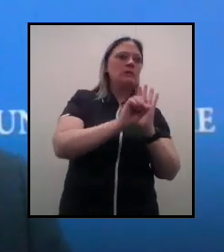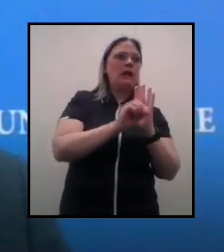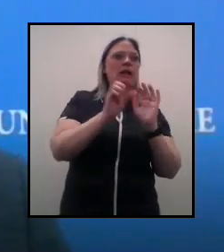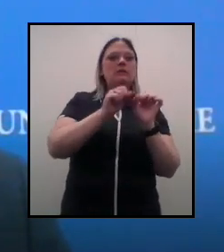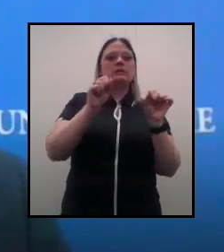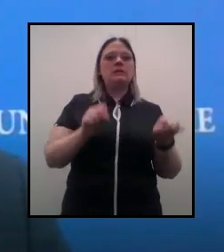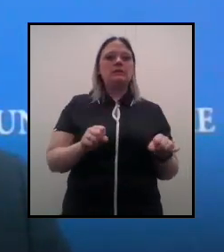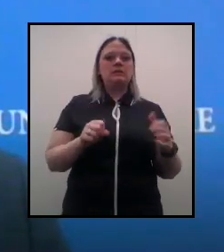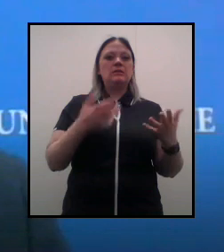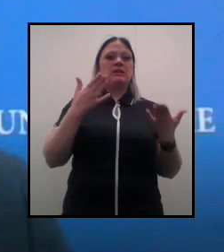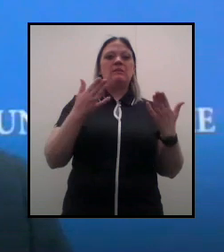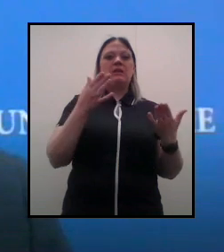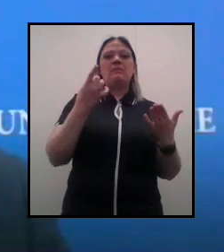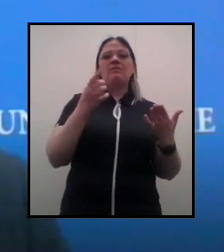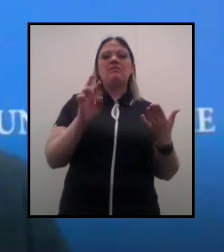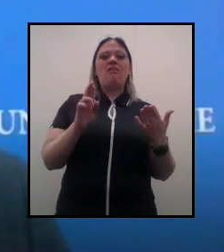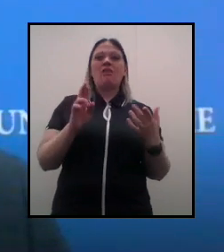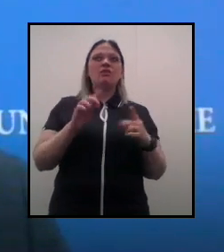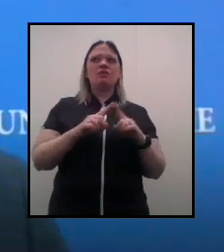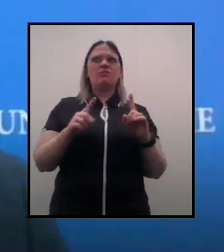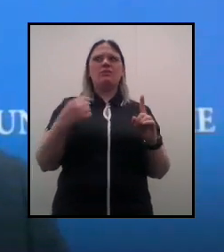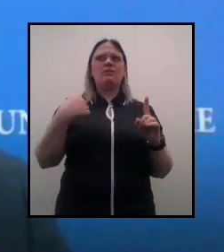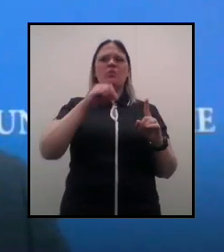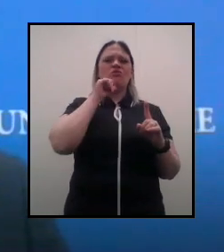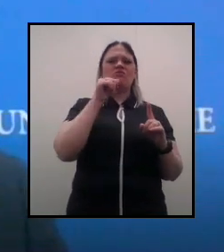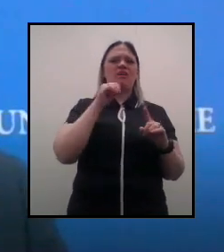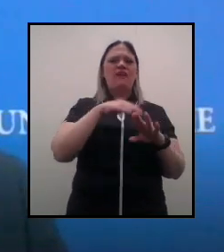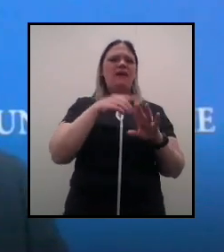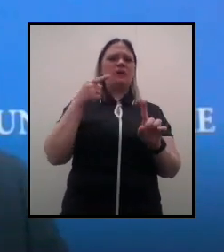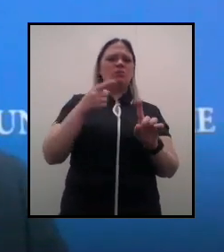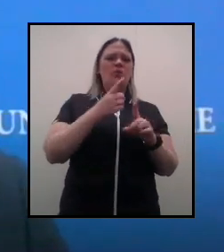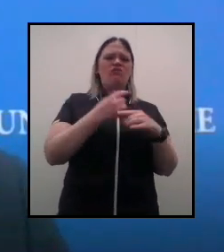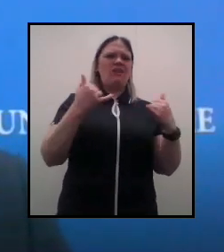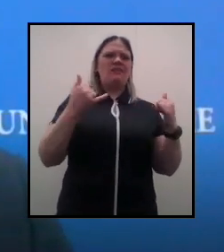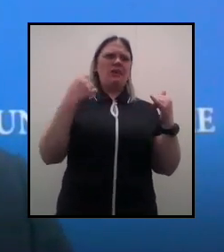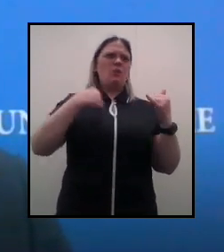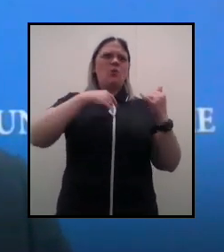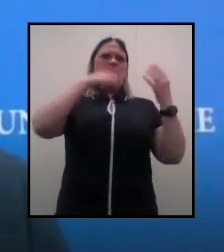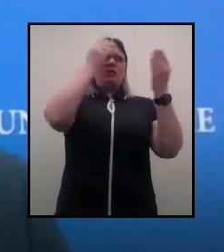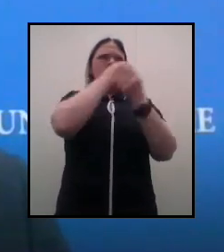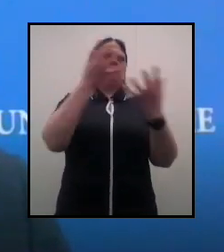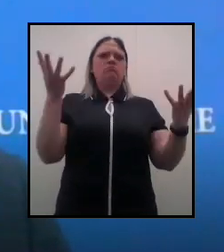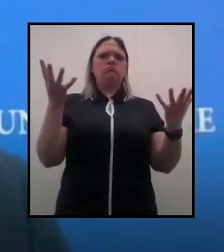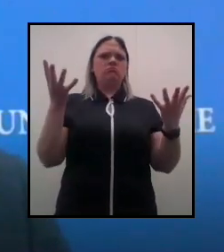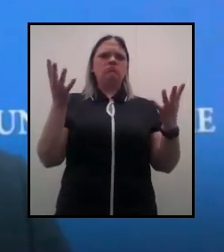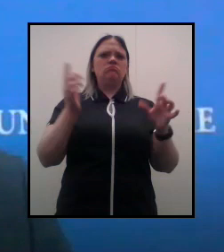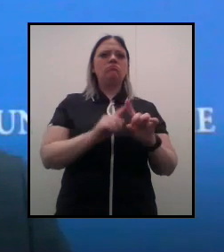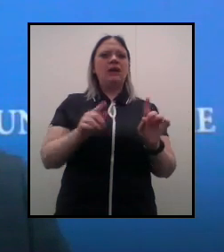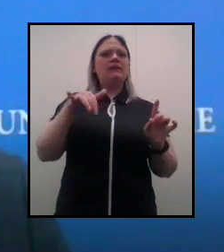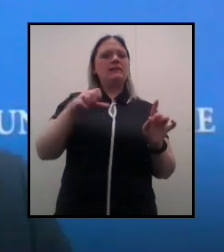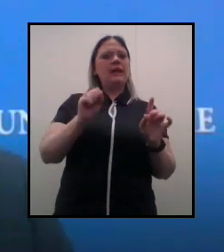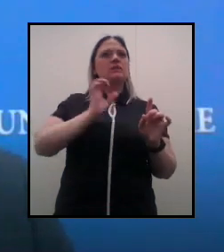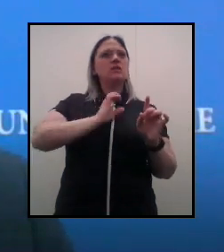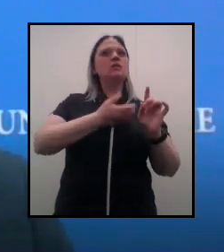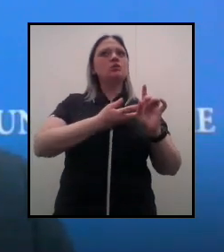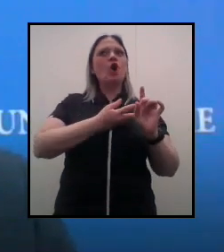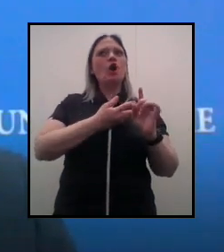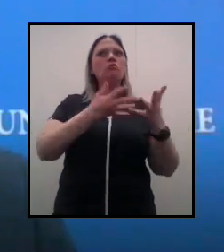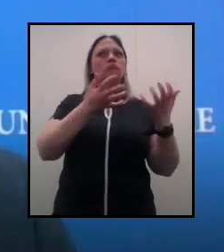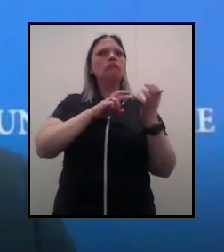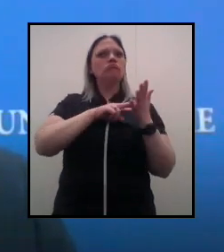I'll turn it a little bit more over to the doctor, but we're not at a point right now where we would be able to put that out. But yes, it is our intention